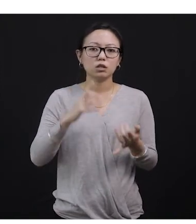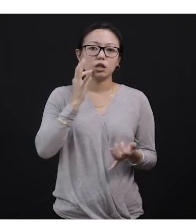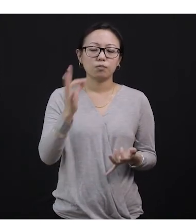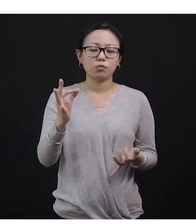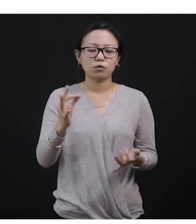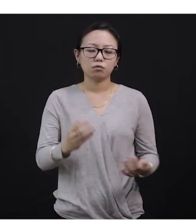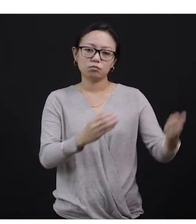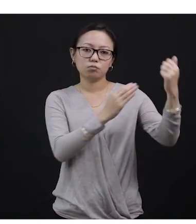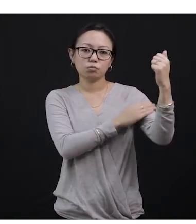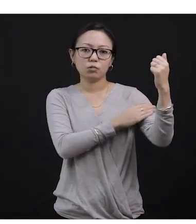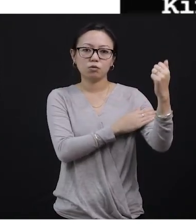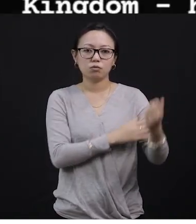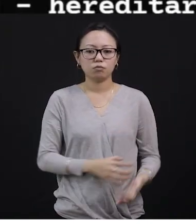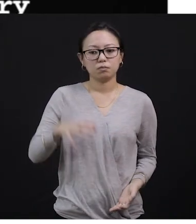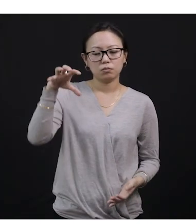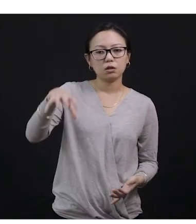area.